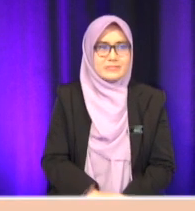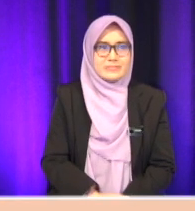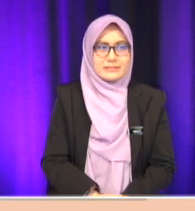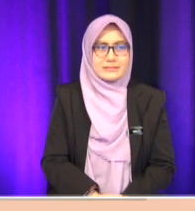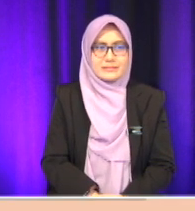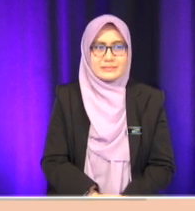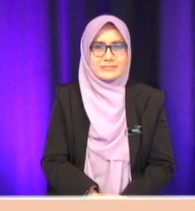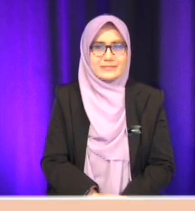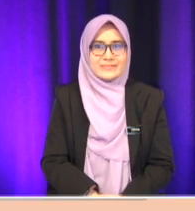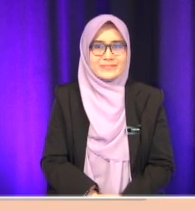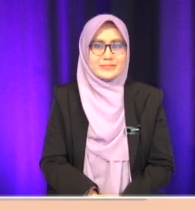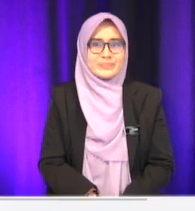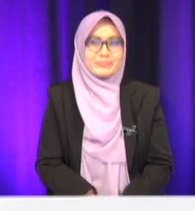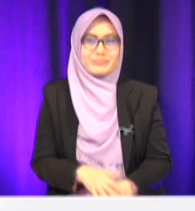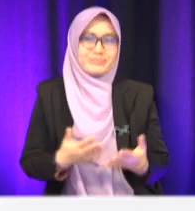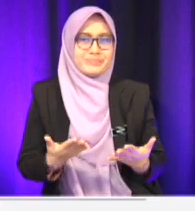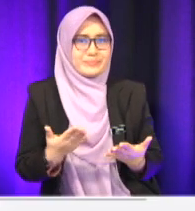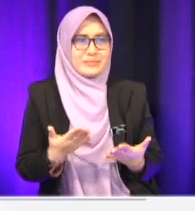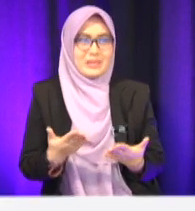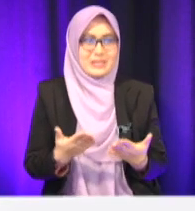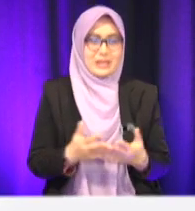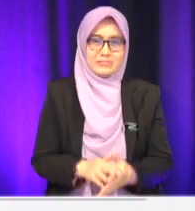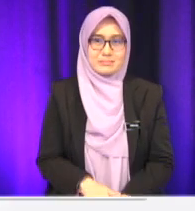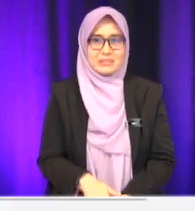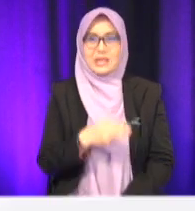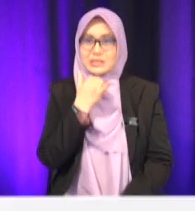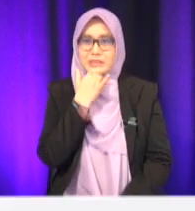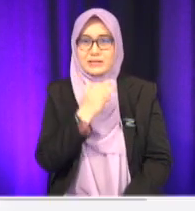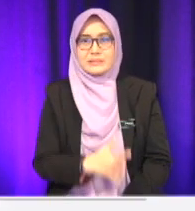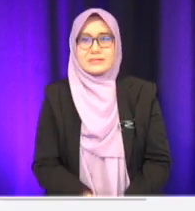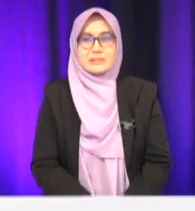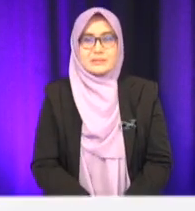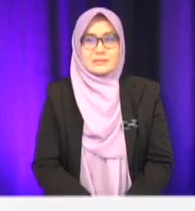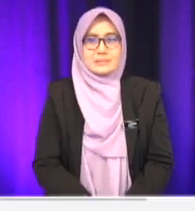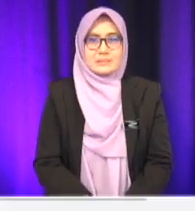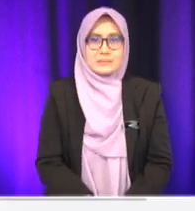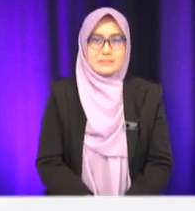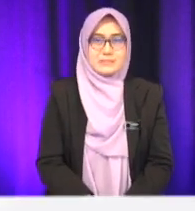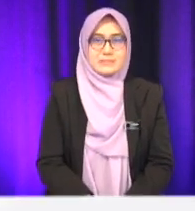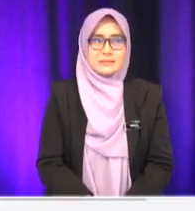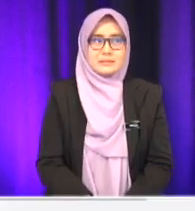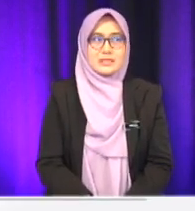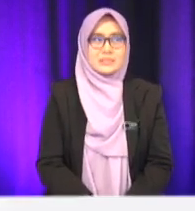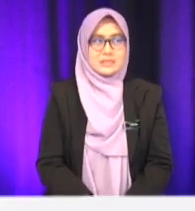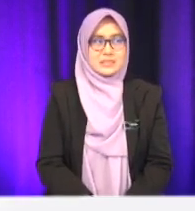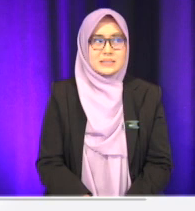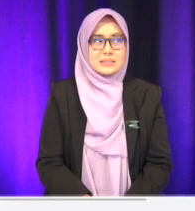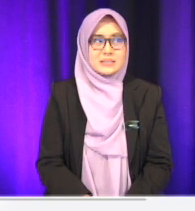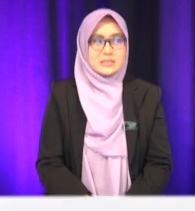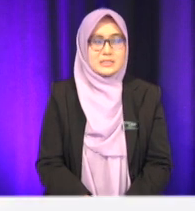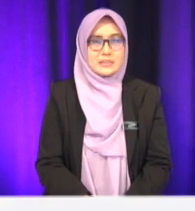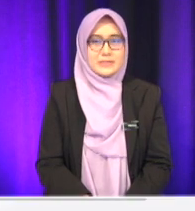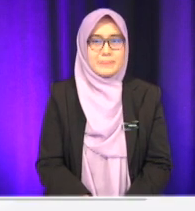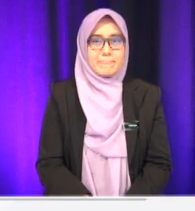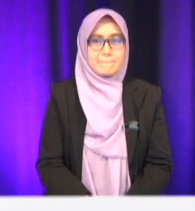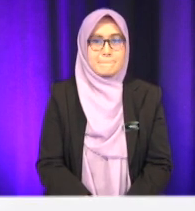Okay or not okay? Something a bit weird there, right? A bit weird. Okay, next we have since. Since it